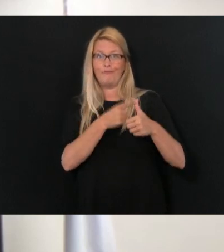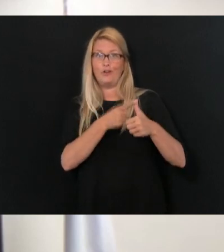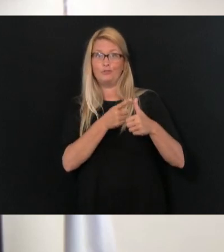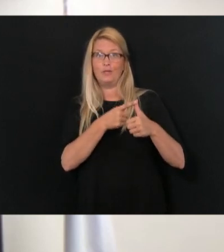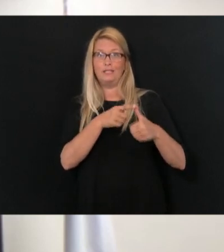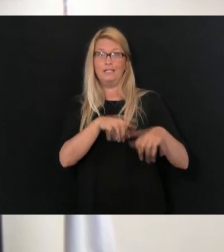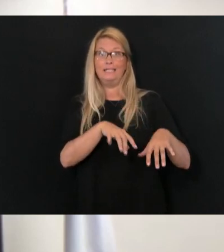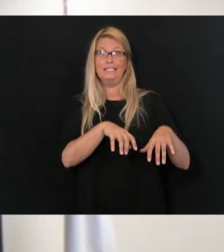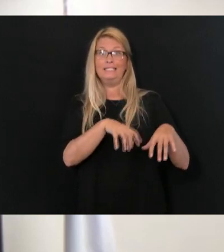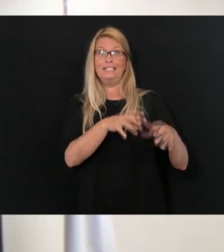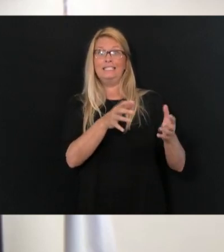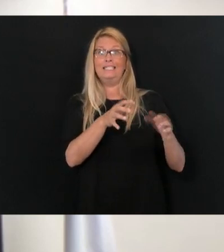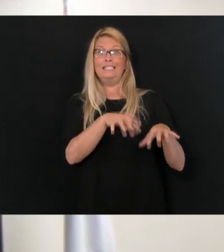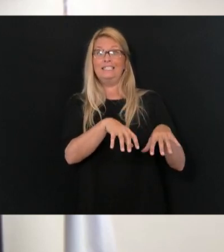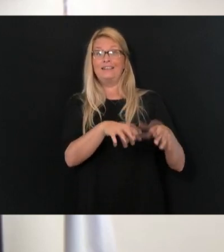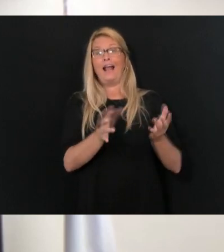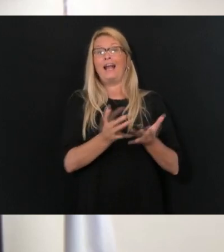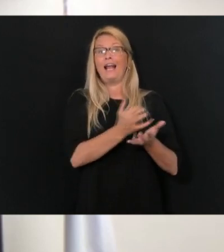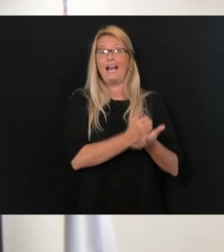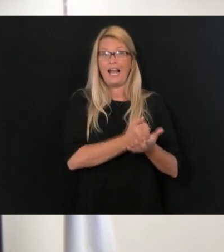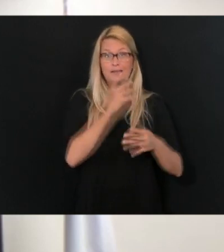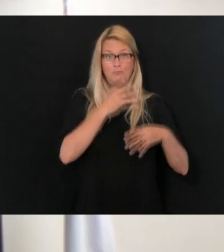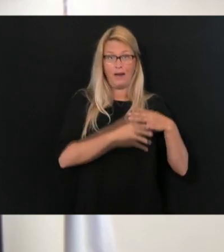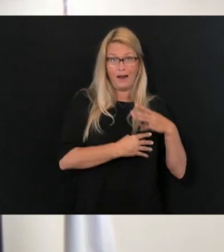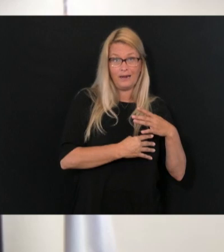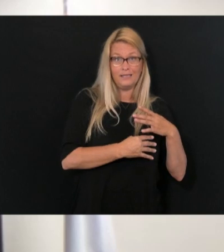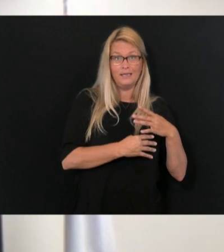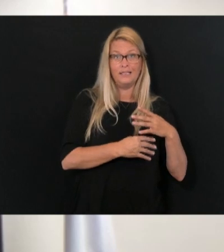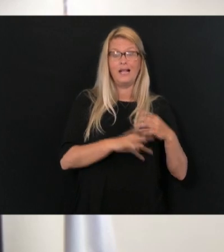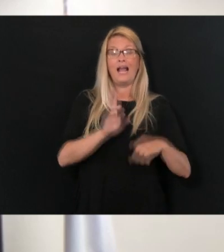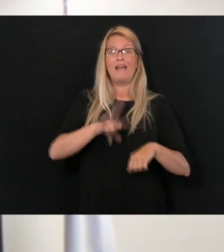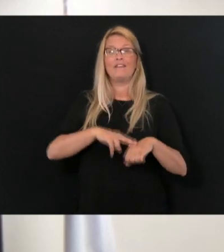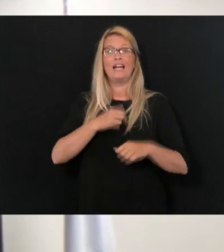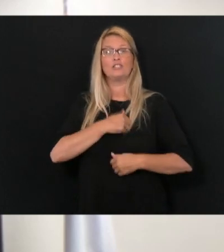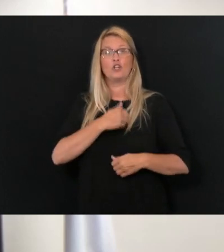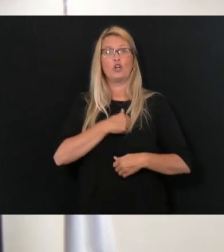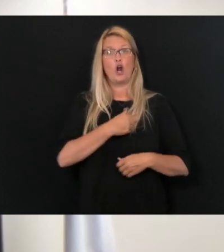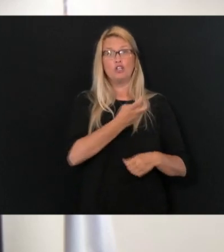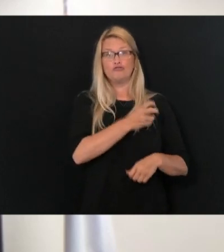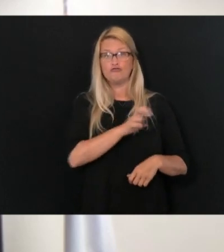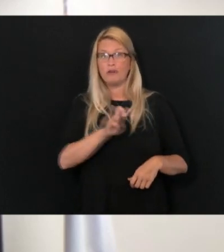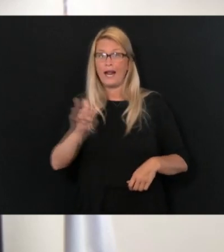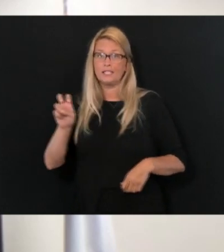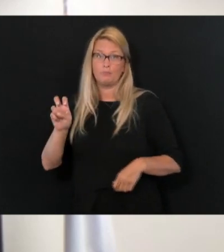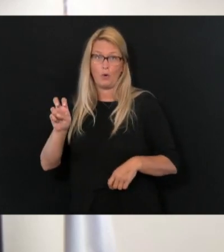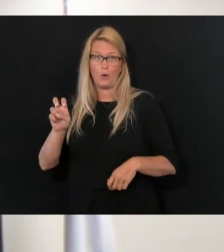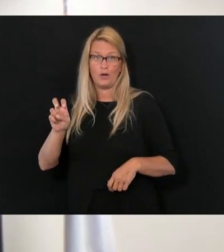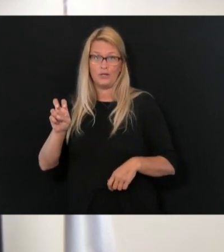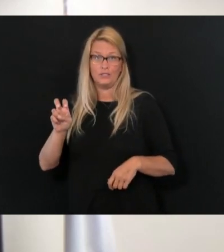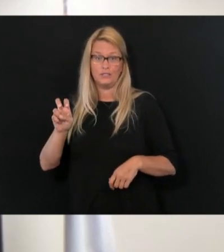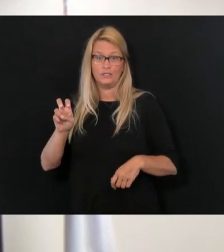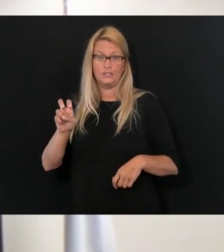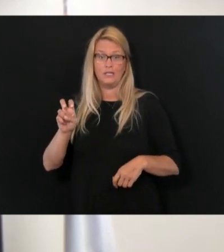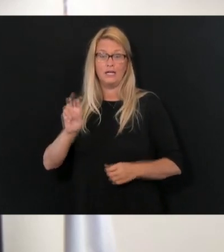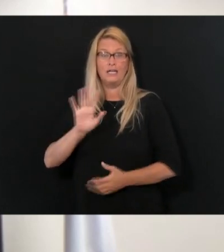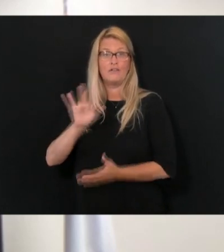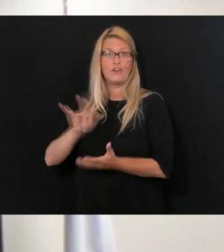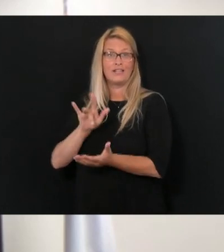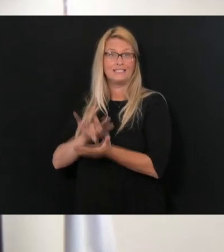and then have the Guard assist with transport for the Red Cross to these